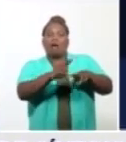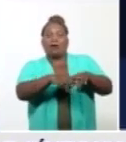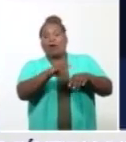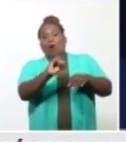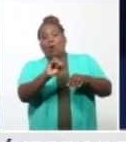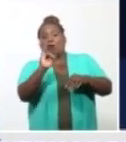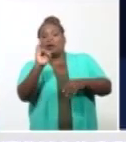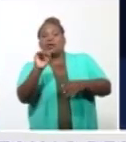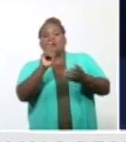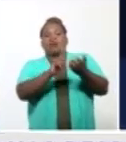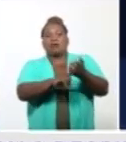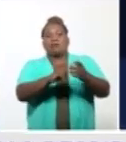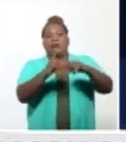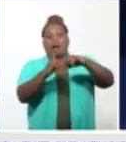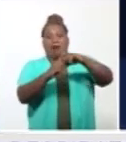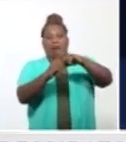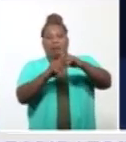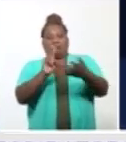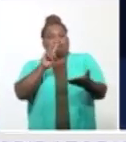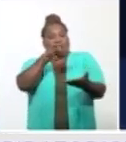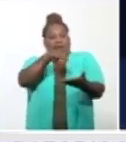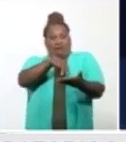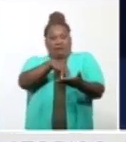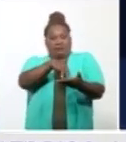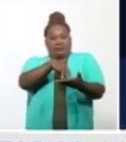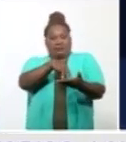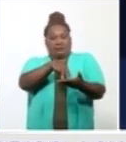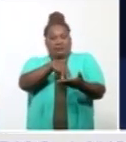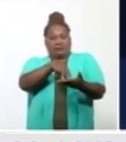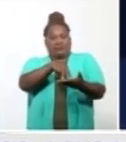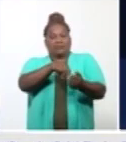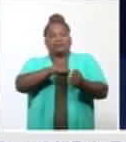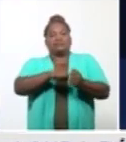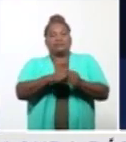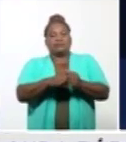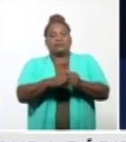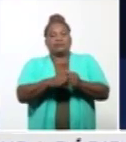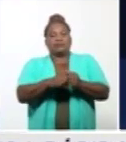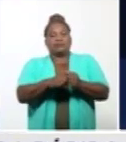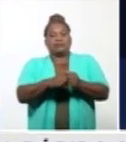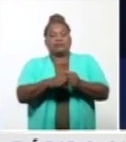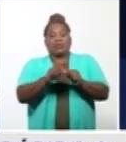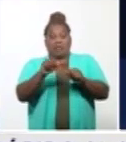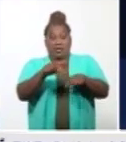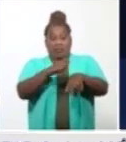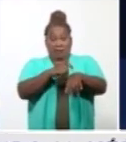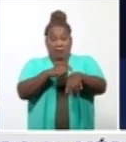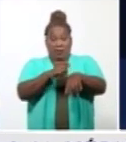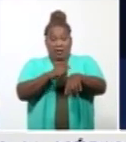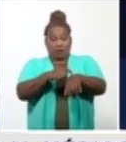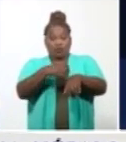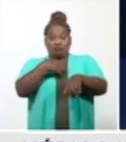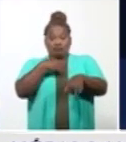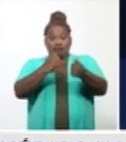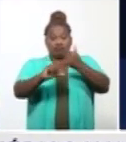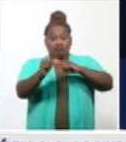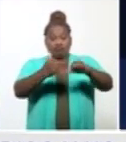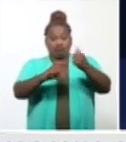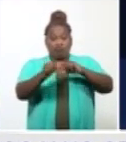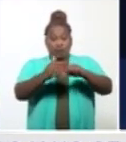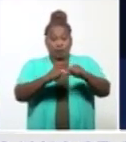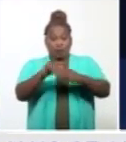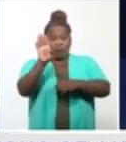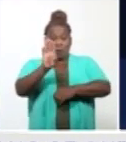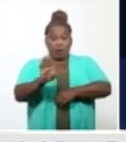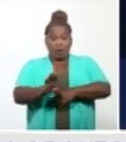their samples sent to Havana and to the IPK laboratory. The IPK is the country's para